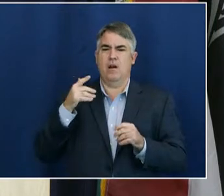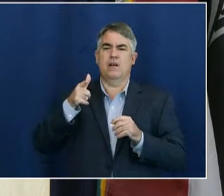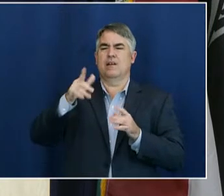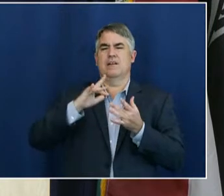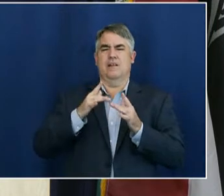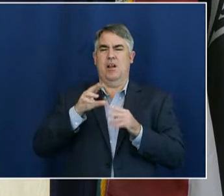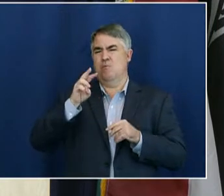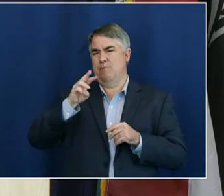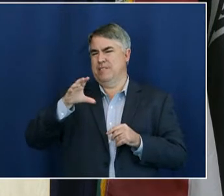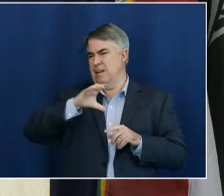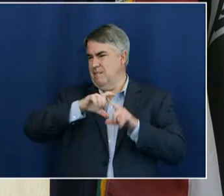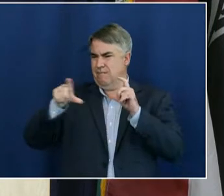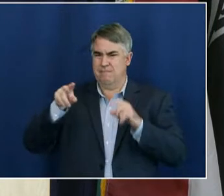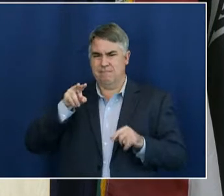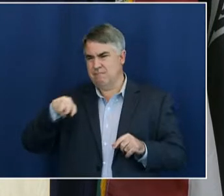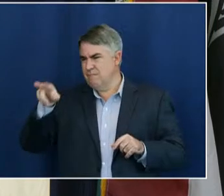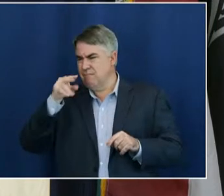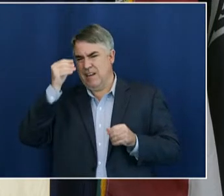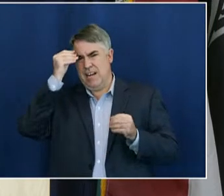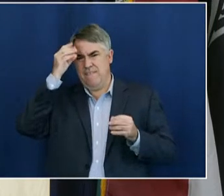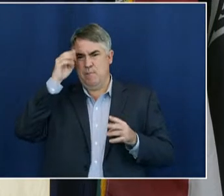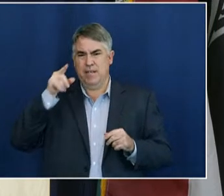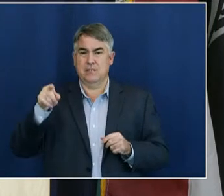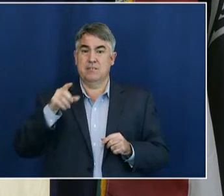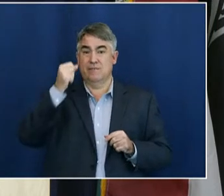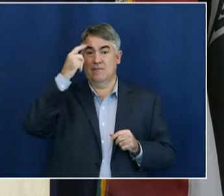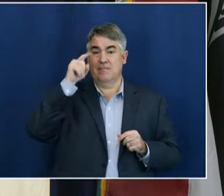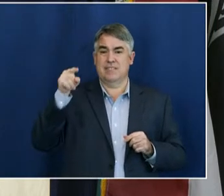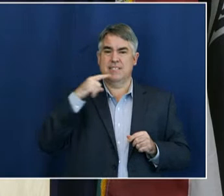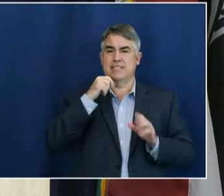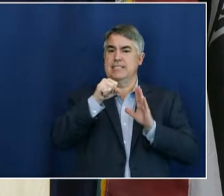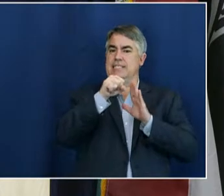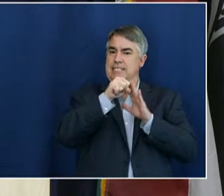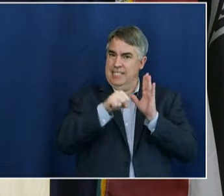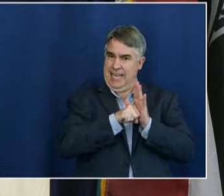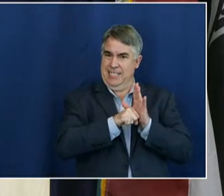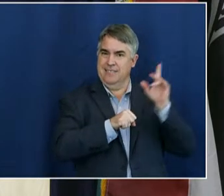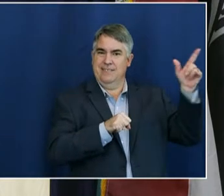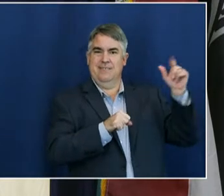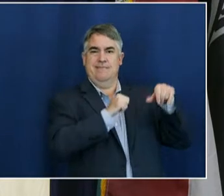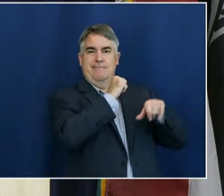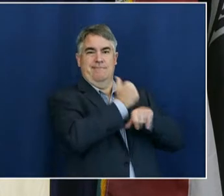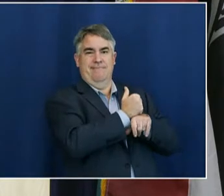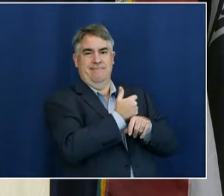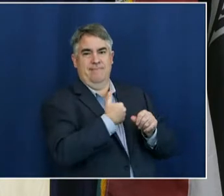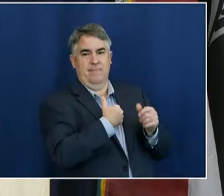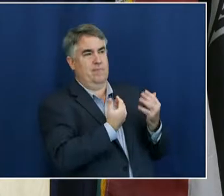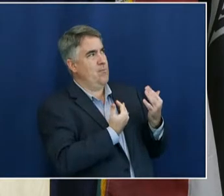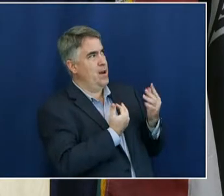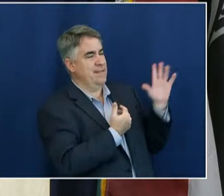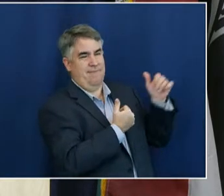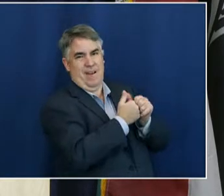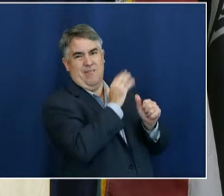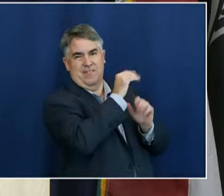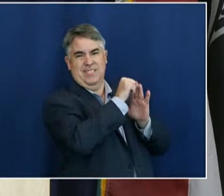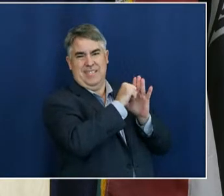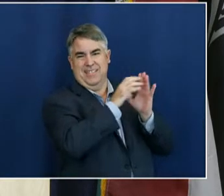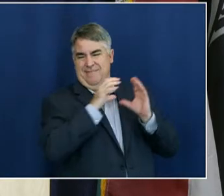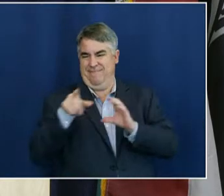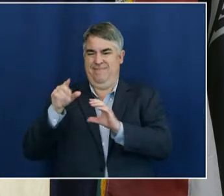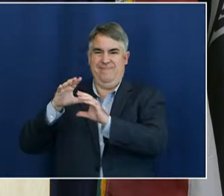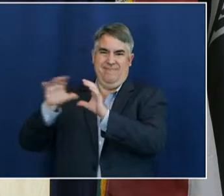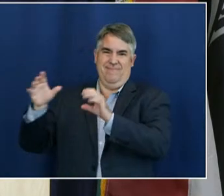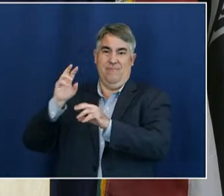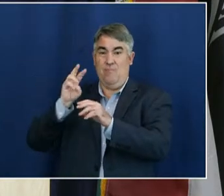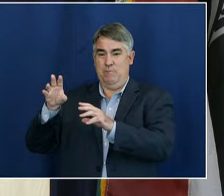We decided to wait and go with the state. We didn't want to have people switch systems midway. And so we are in the pilot project with the state